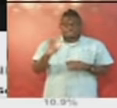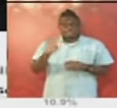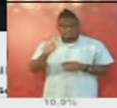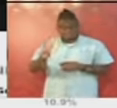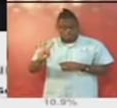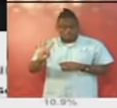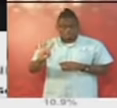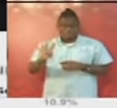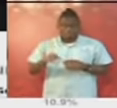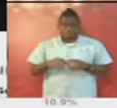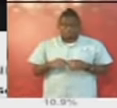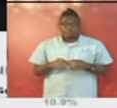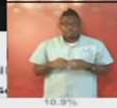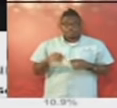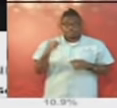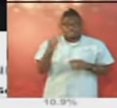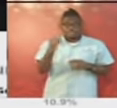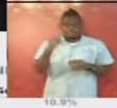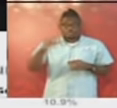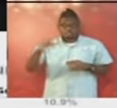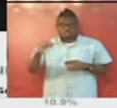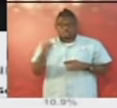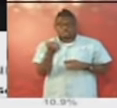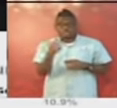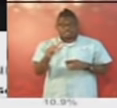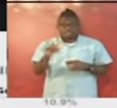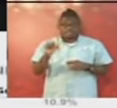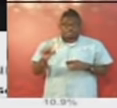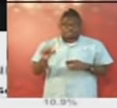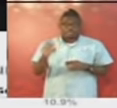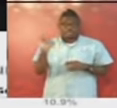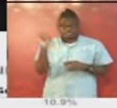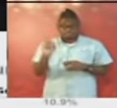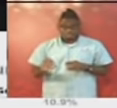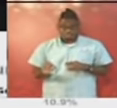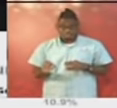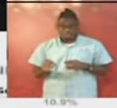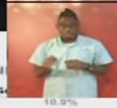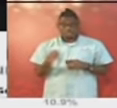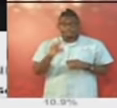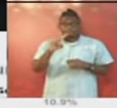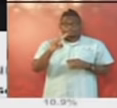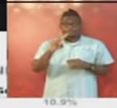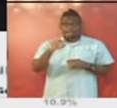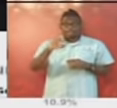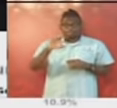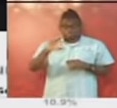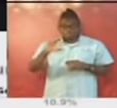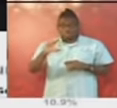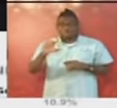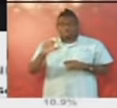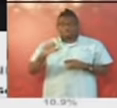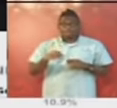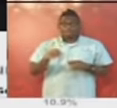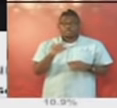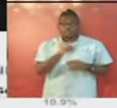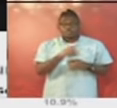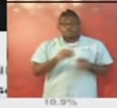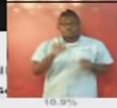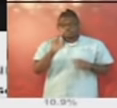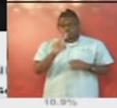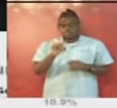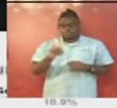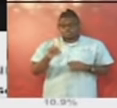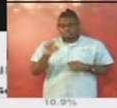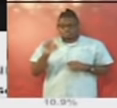a large 13.6%. And Victoria County, still being the largest, 21.9% in terms of